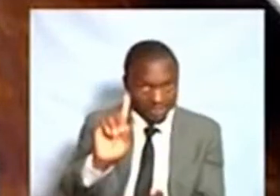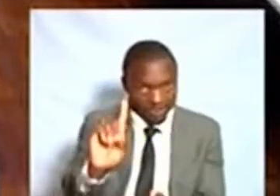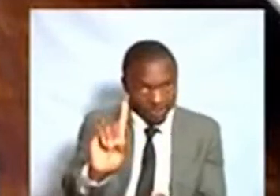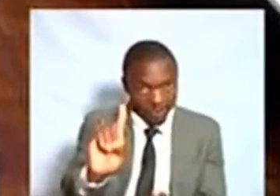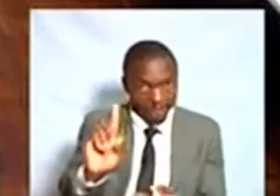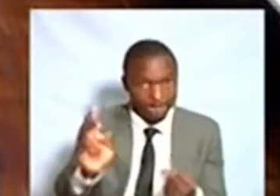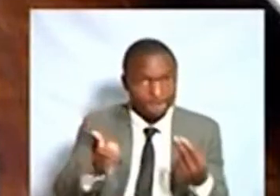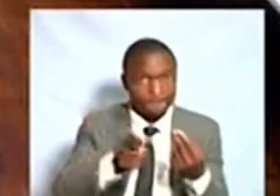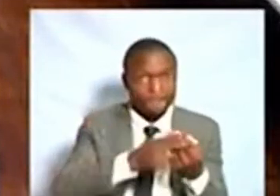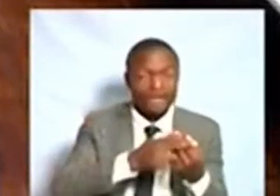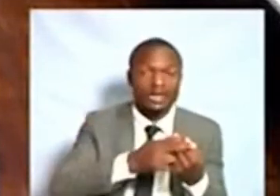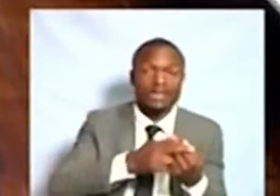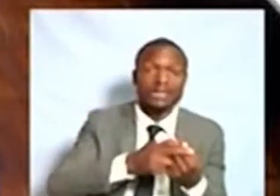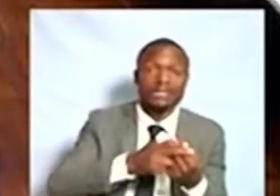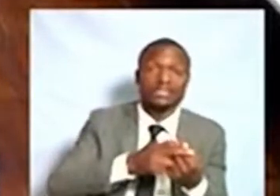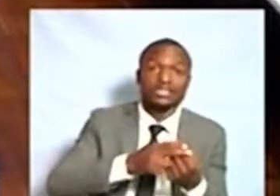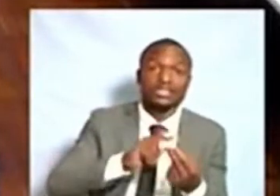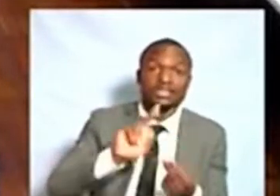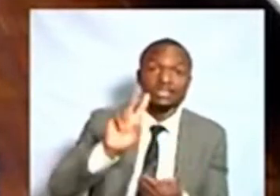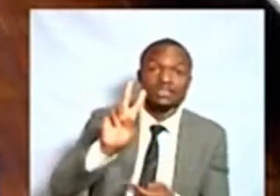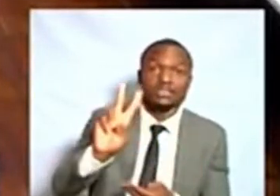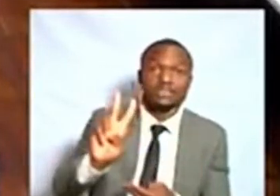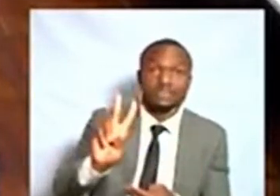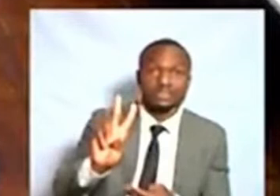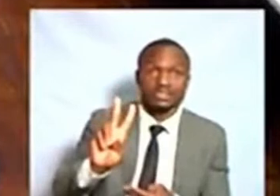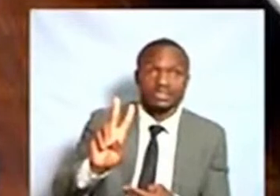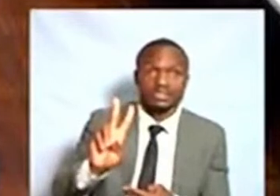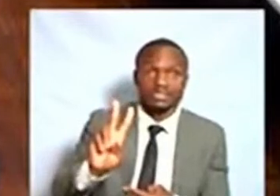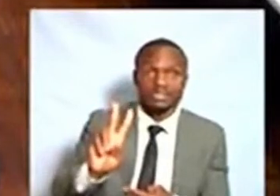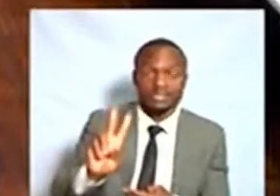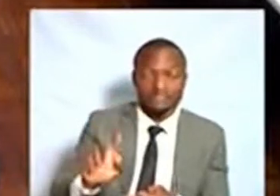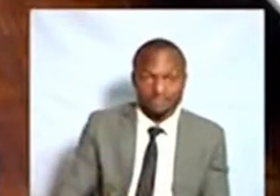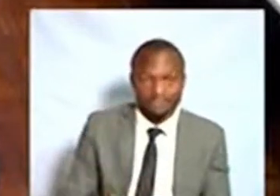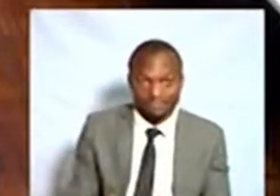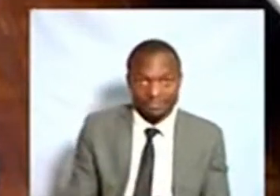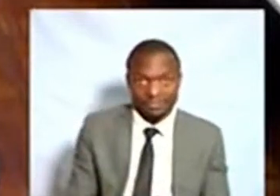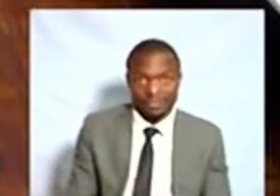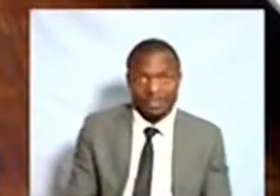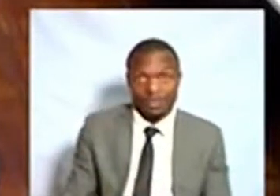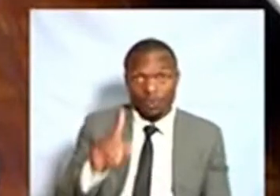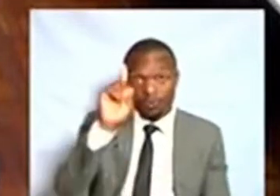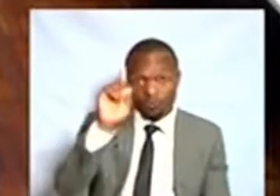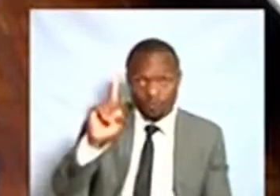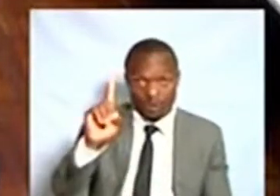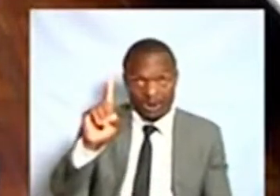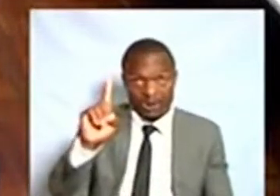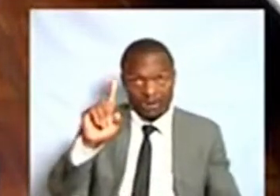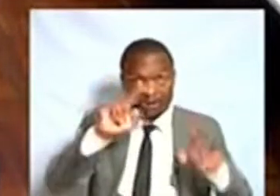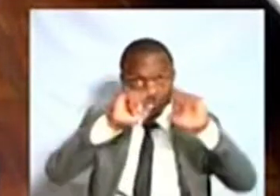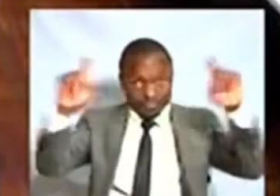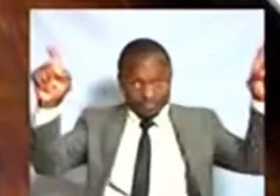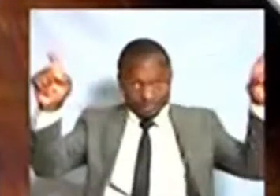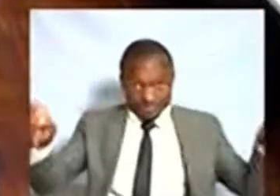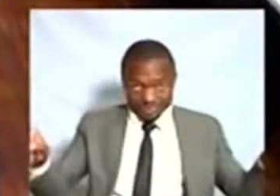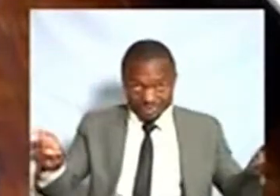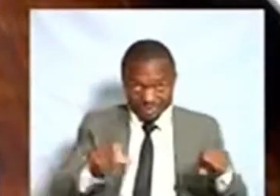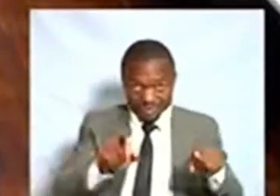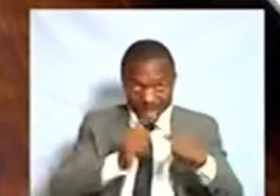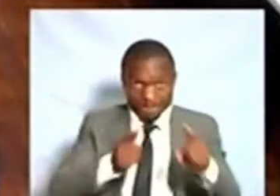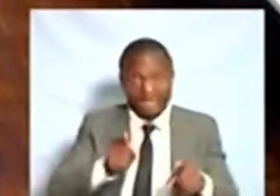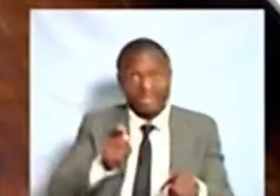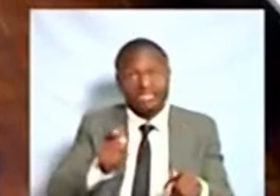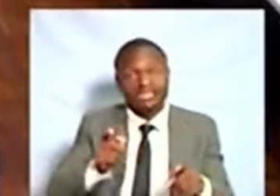there. point of correction, a block is 1. Yes. The classrooms are 2 there. So So that when one, you say 2 classroom block, a block is